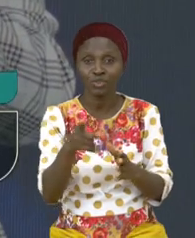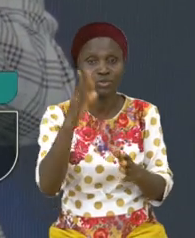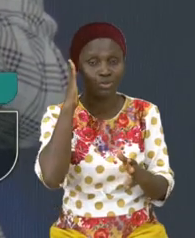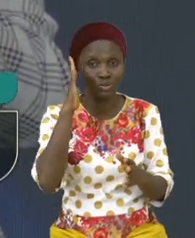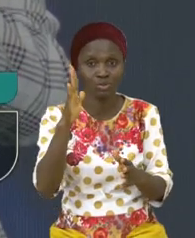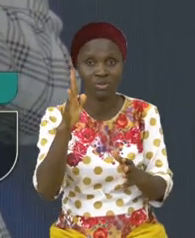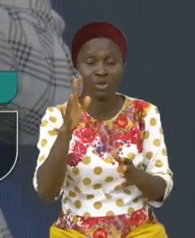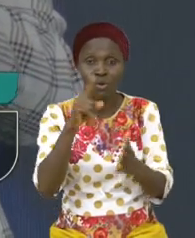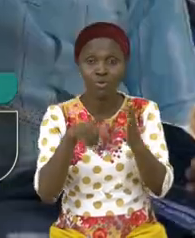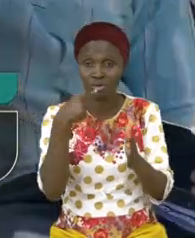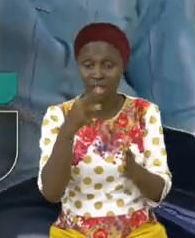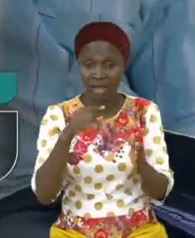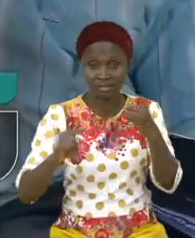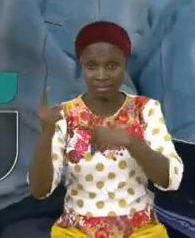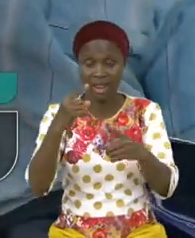I will be